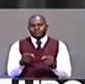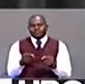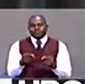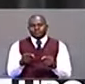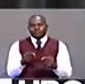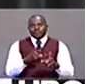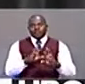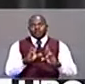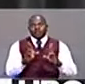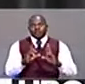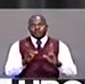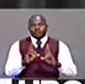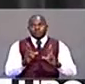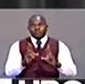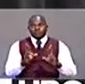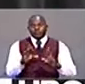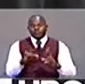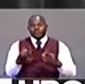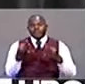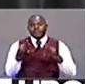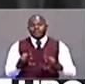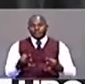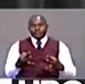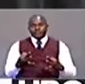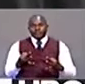be ready for anything.